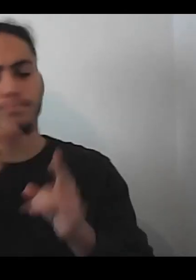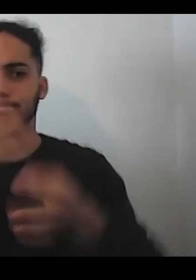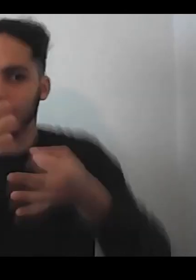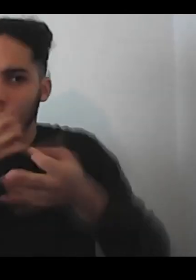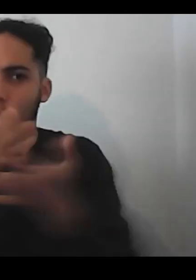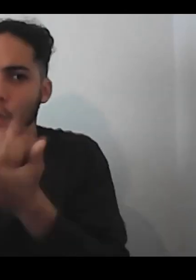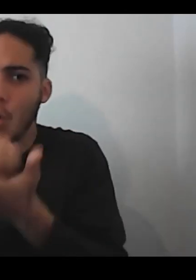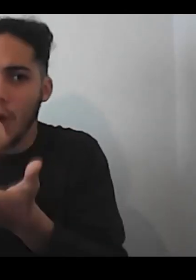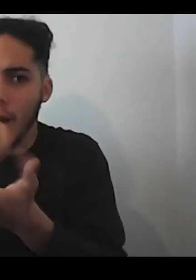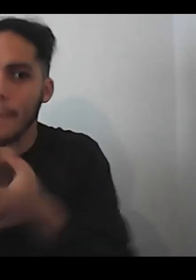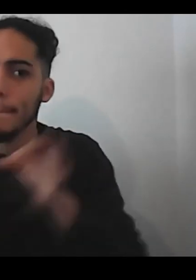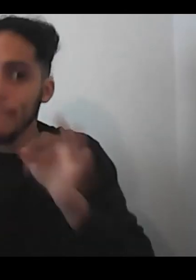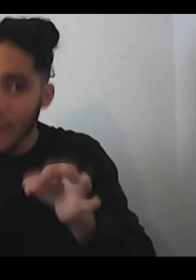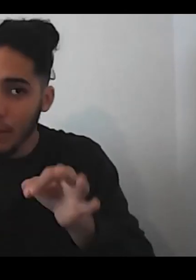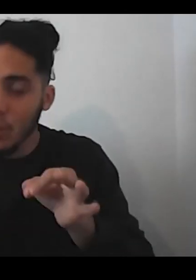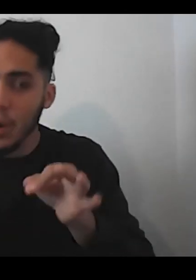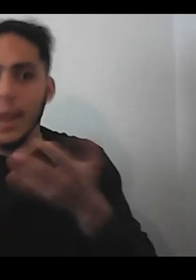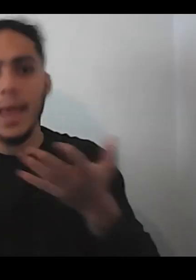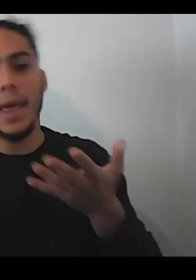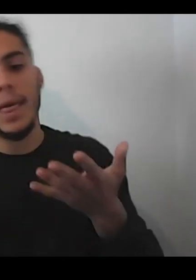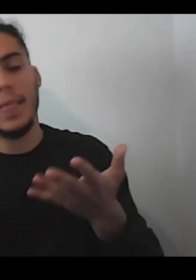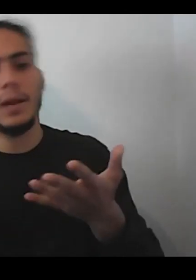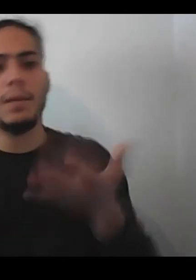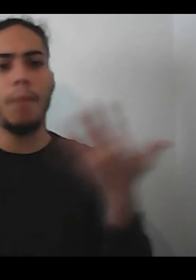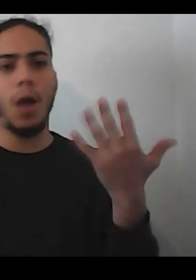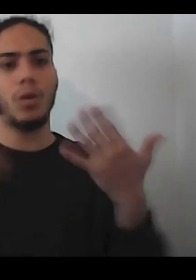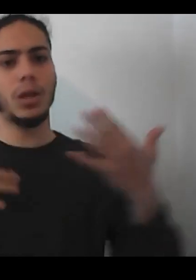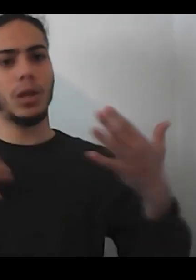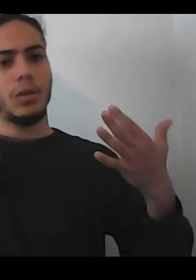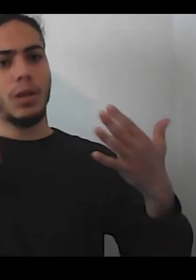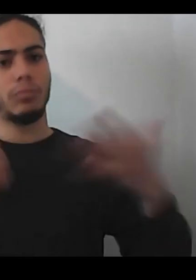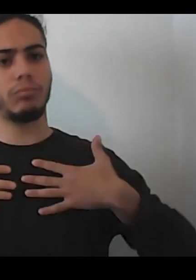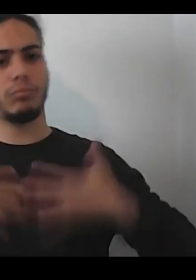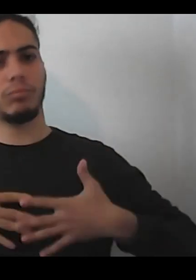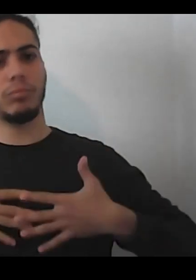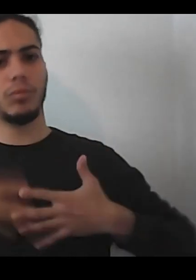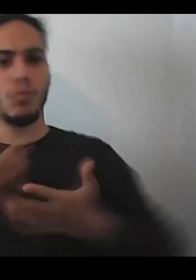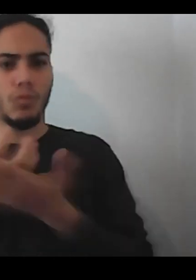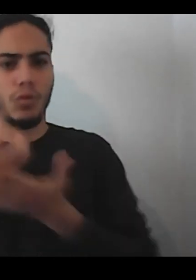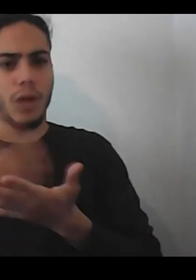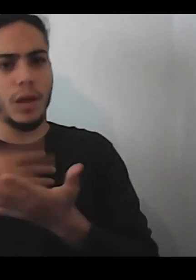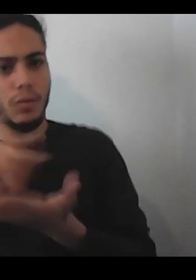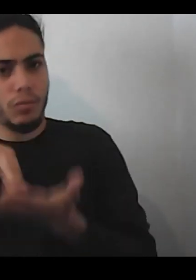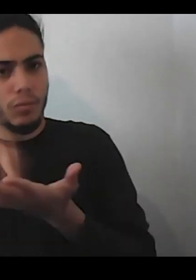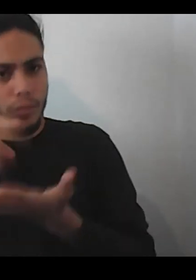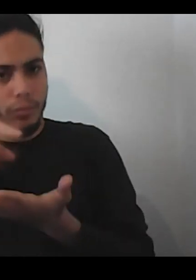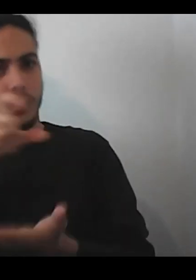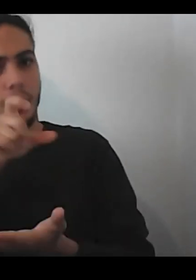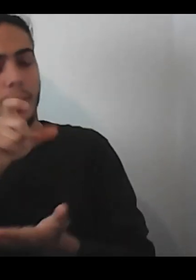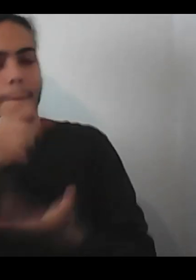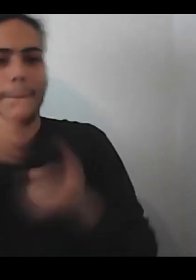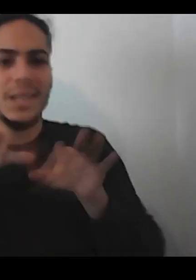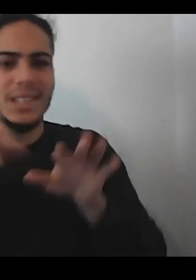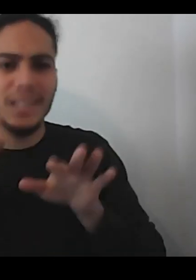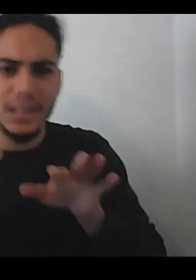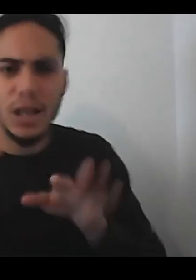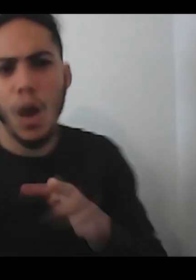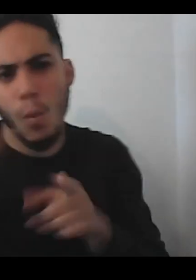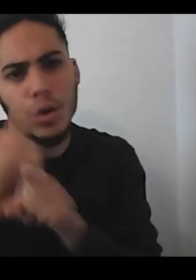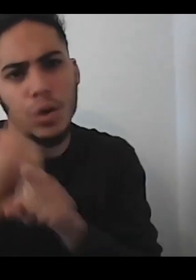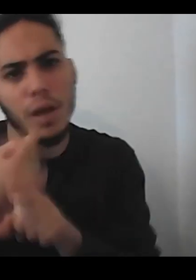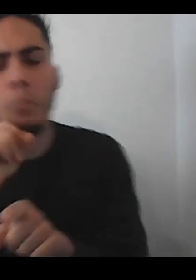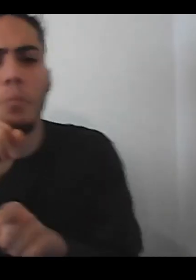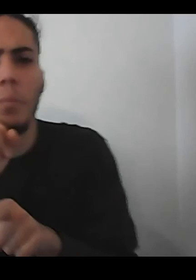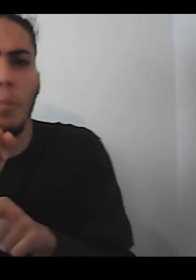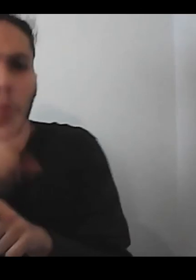the t-shirt of the signer, of the avatar. But this is something that we can change.